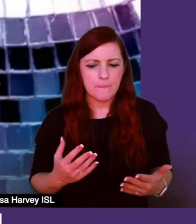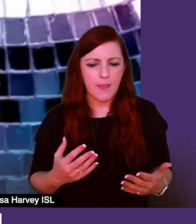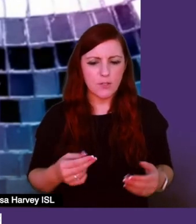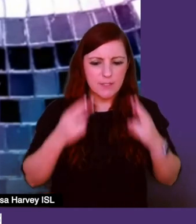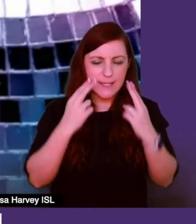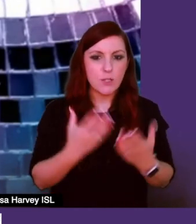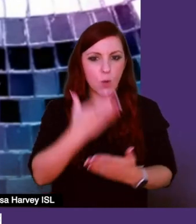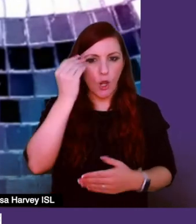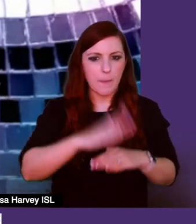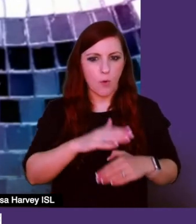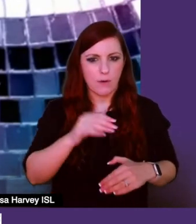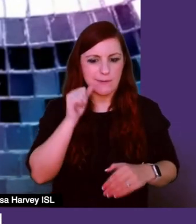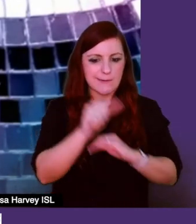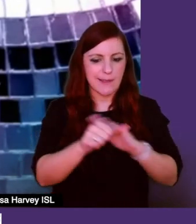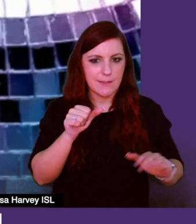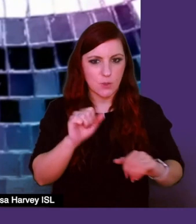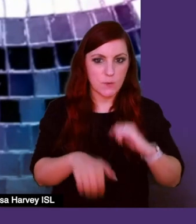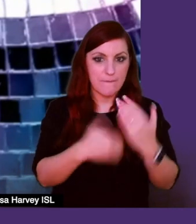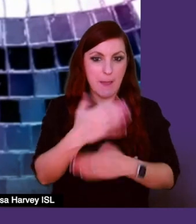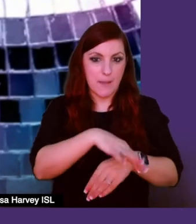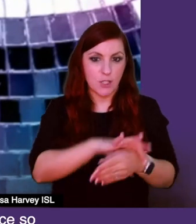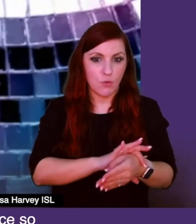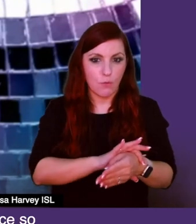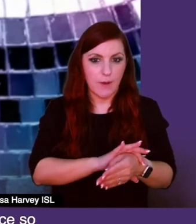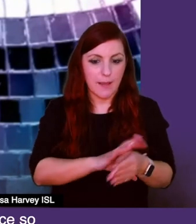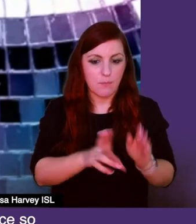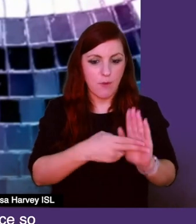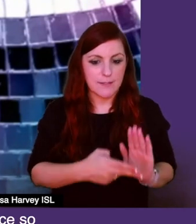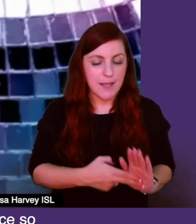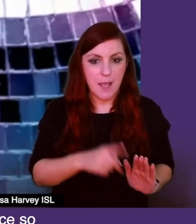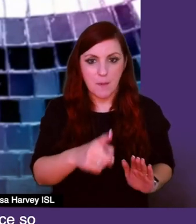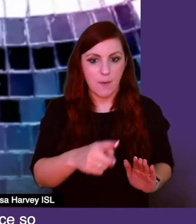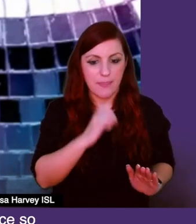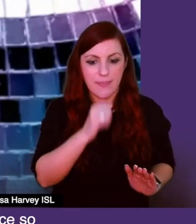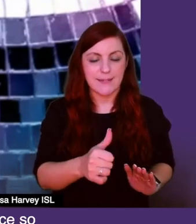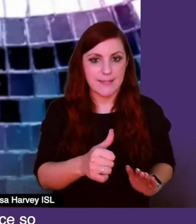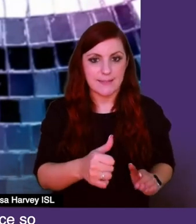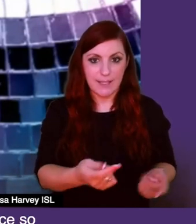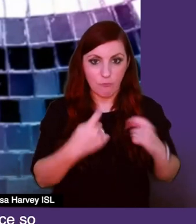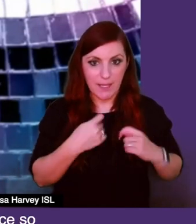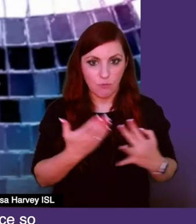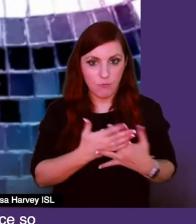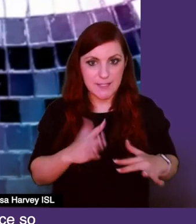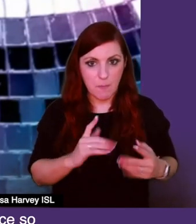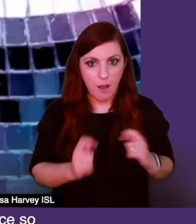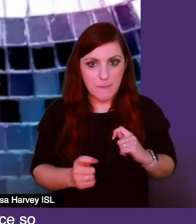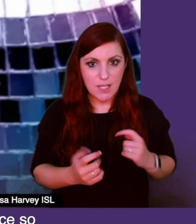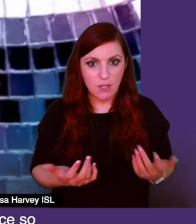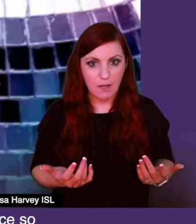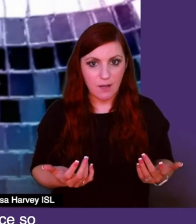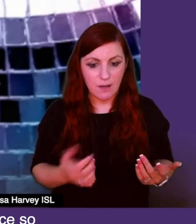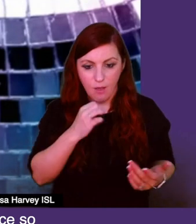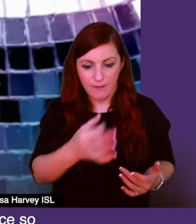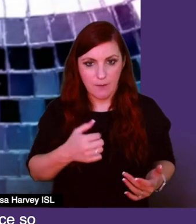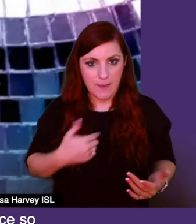learn more skills to develop my jewellery brand. And they failed to put my reasonable adjustments in place.